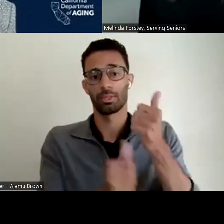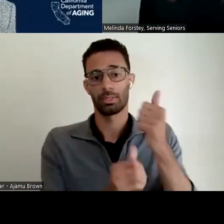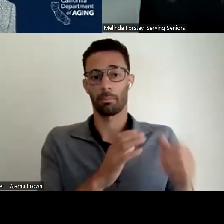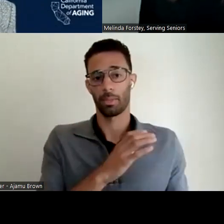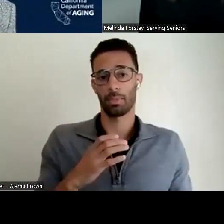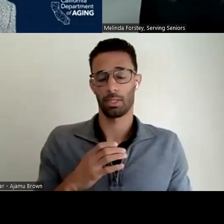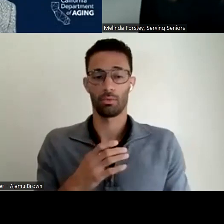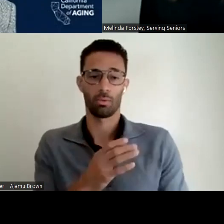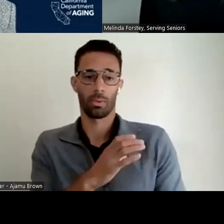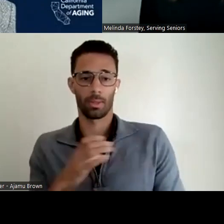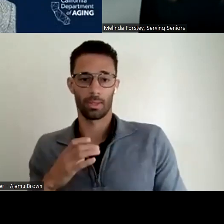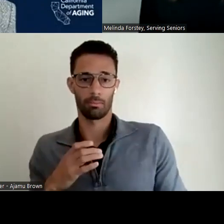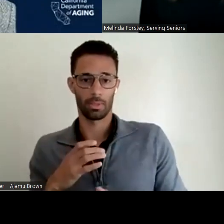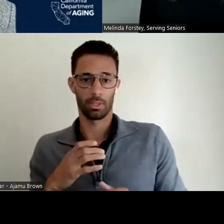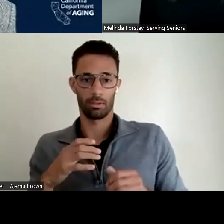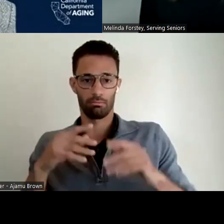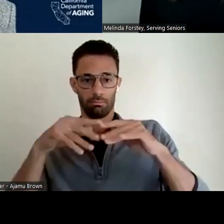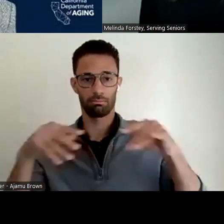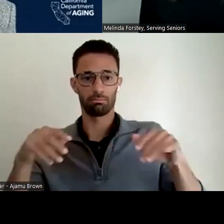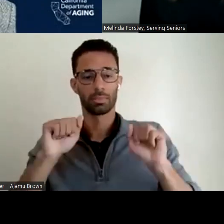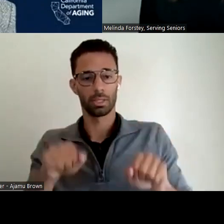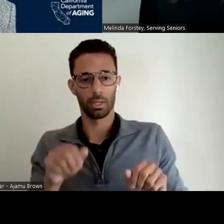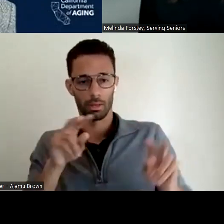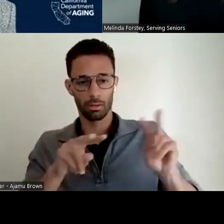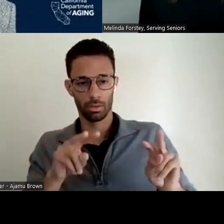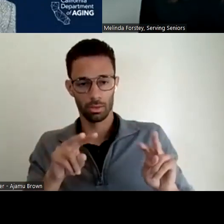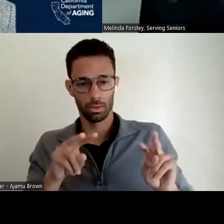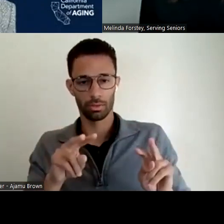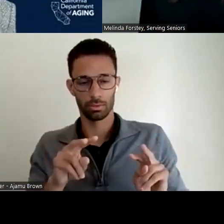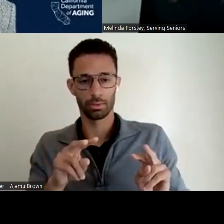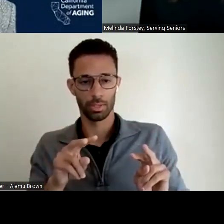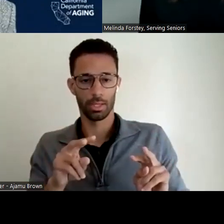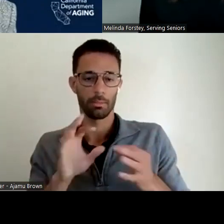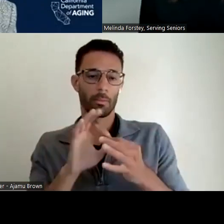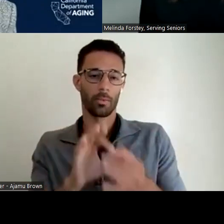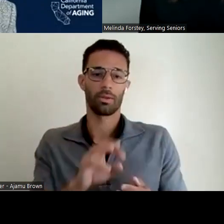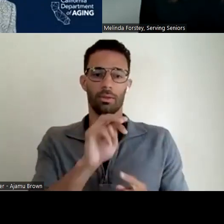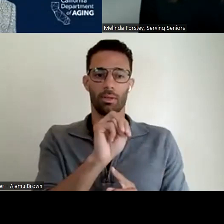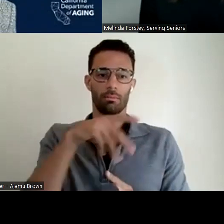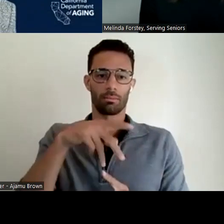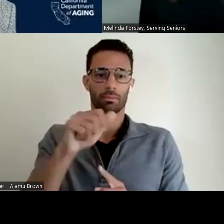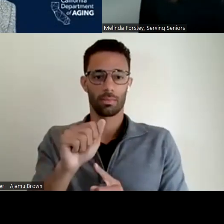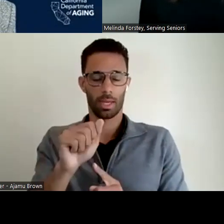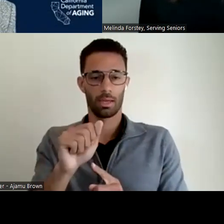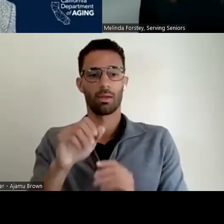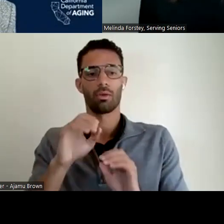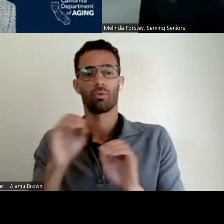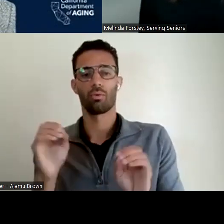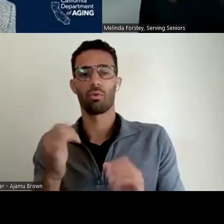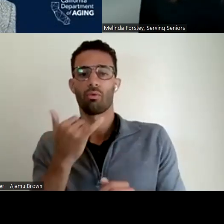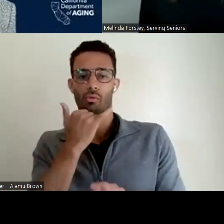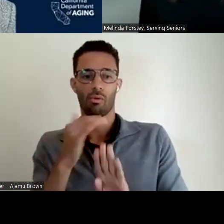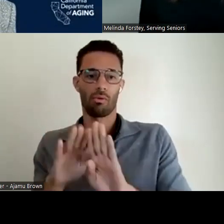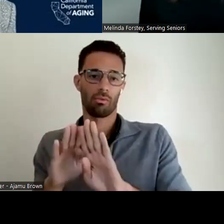And it goes back to the work we did on the master plan for aging of the no wrong door. As a